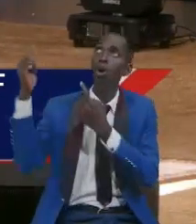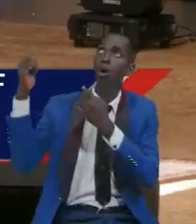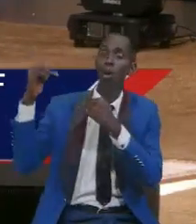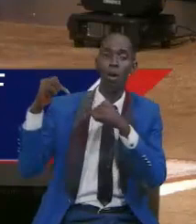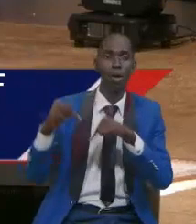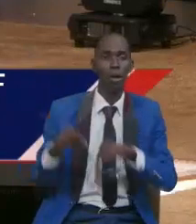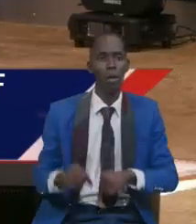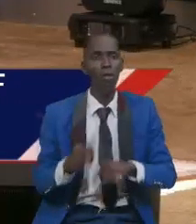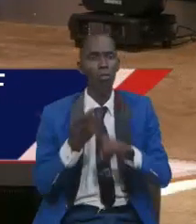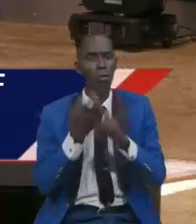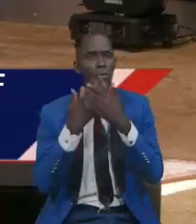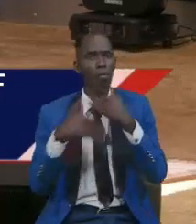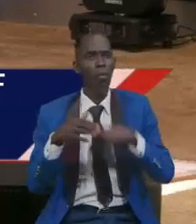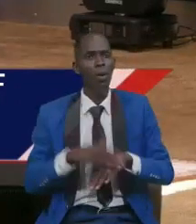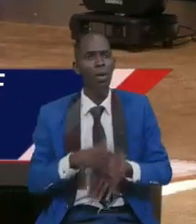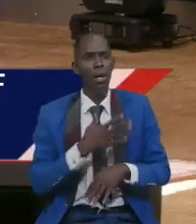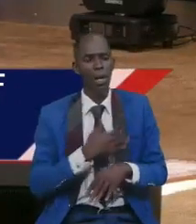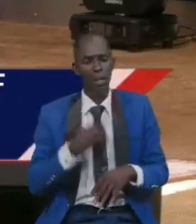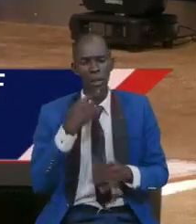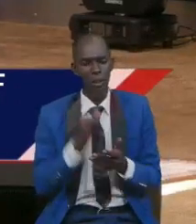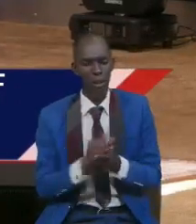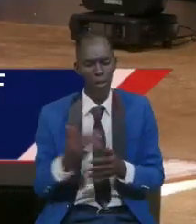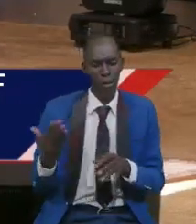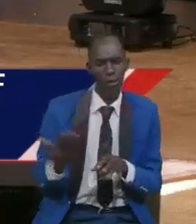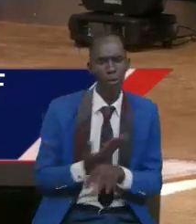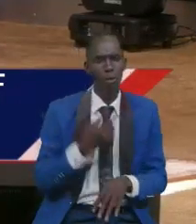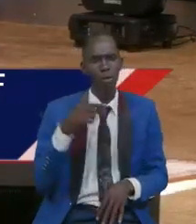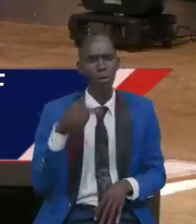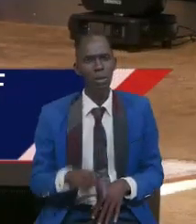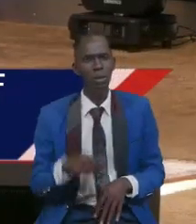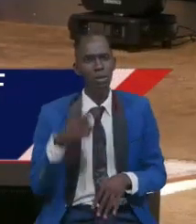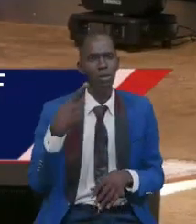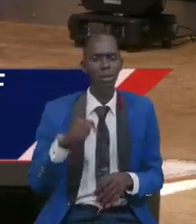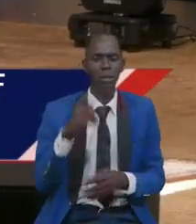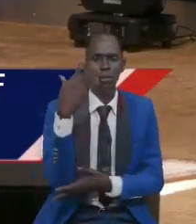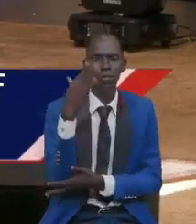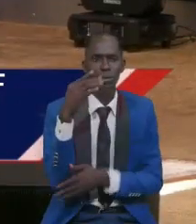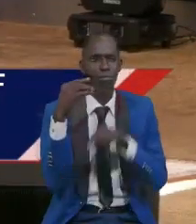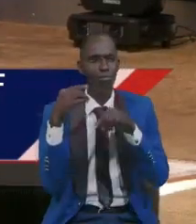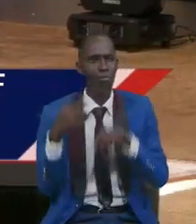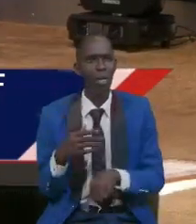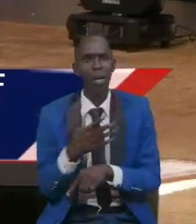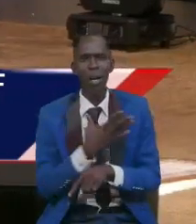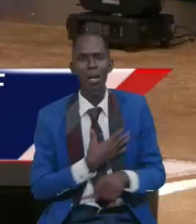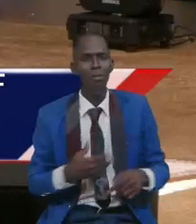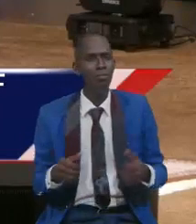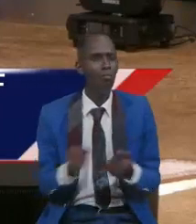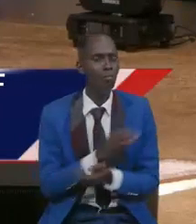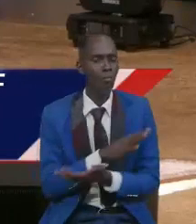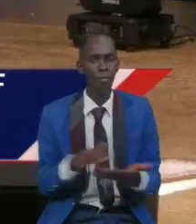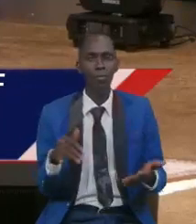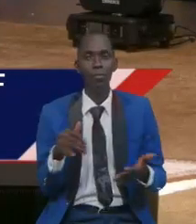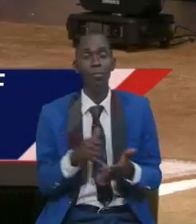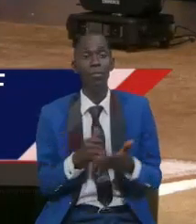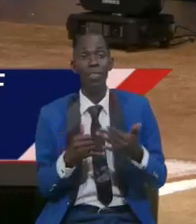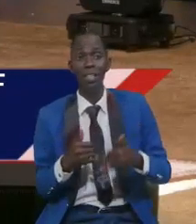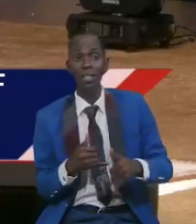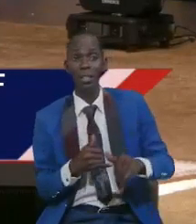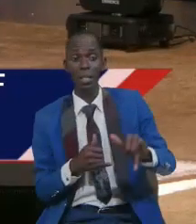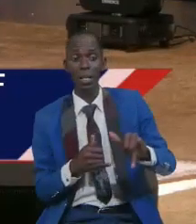and saying, hew down, cut the tree down and destroy it,